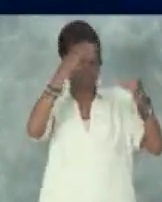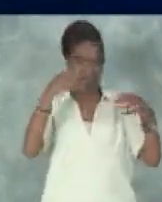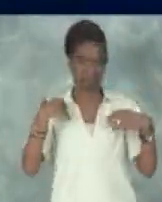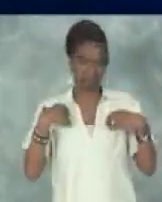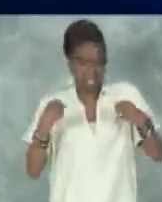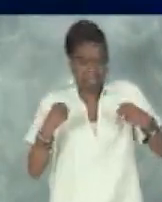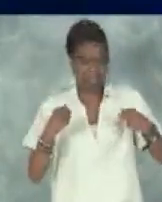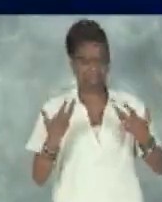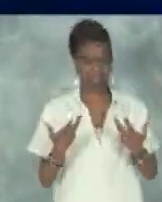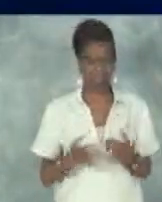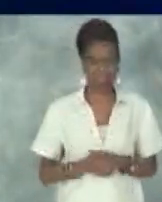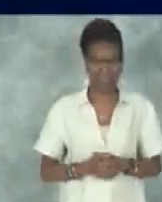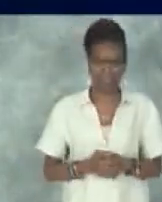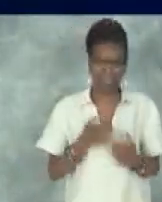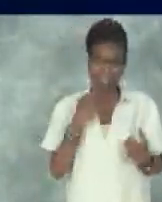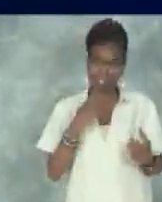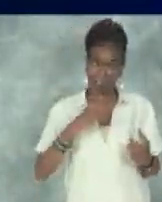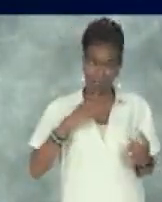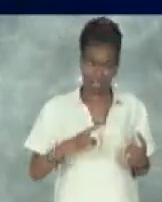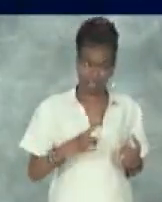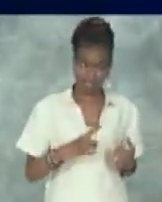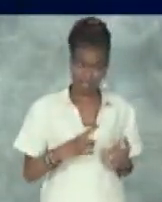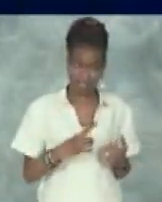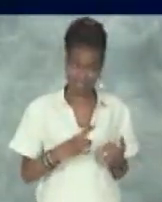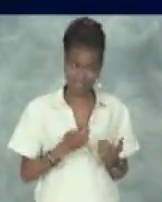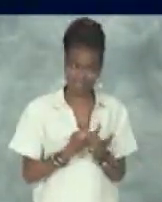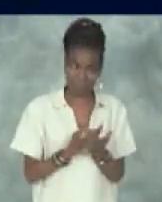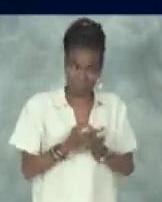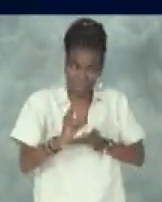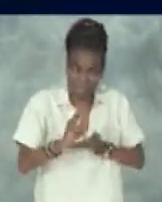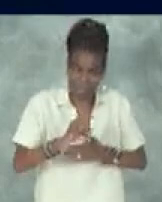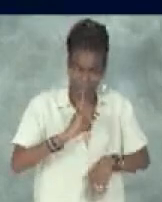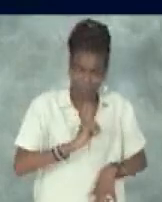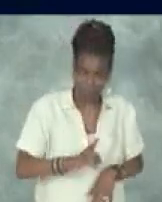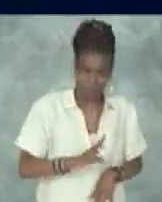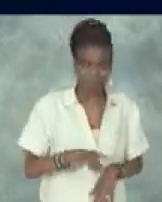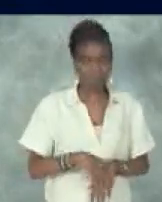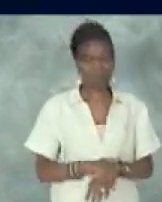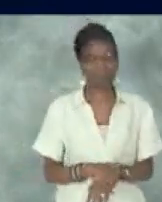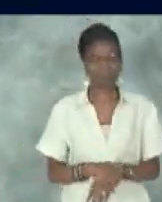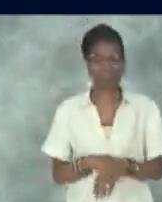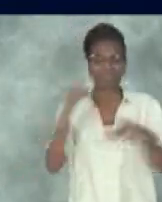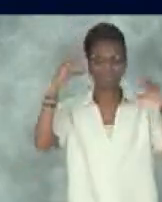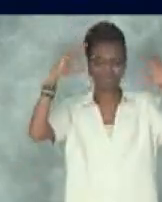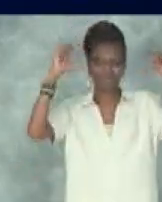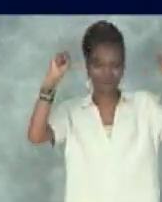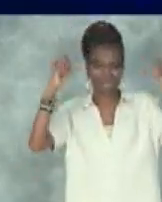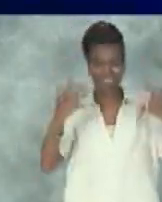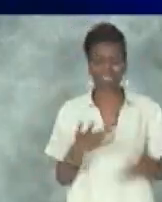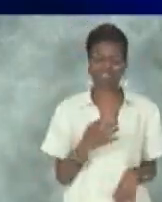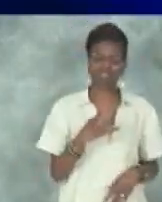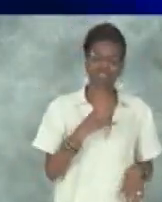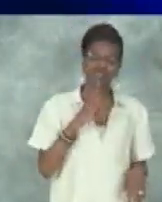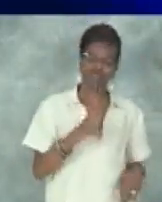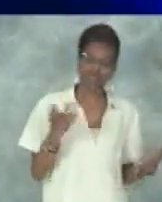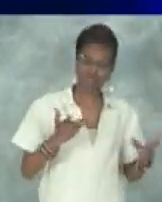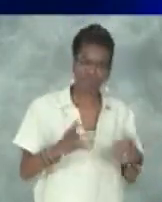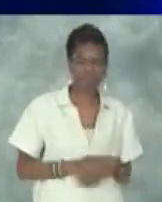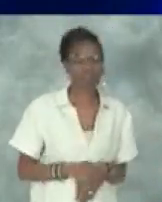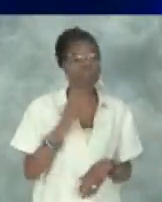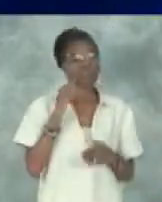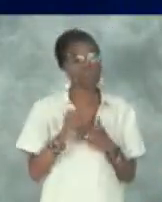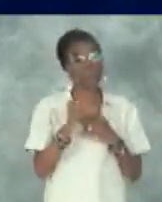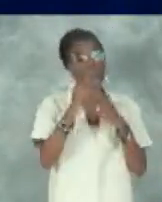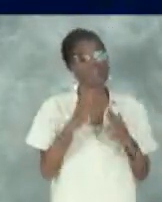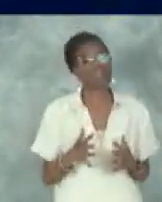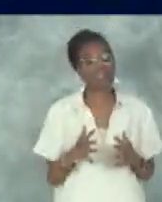being confident because he didn't want to tell the truth, when the truth of the matter is, Mr. President, I understand that when you are the leader,